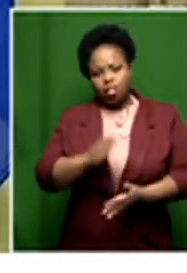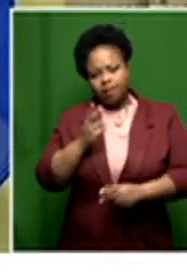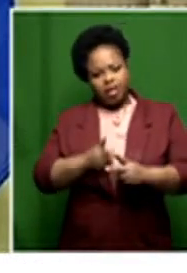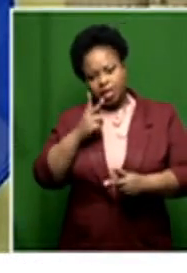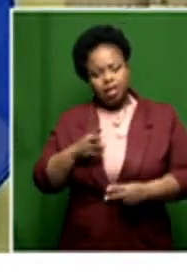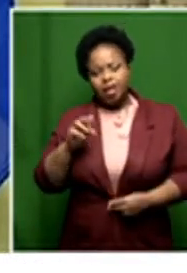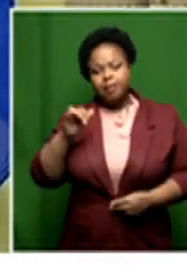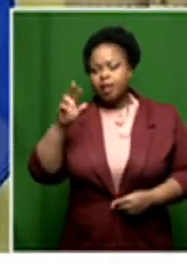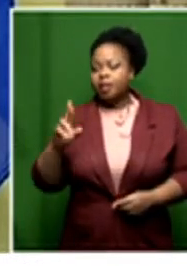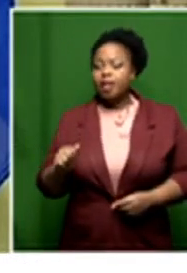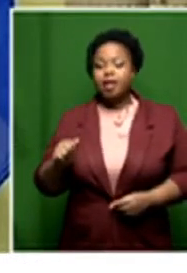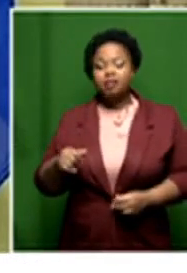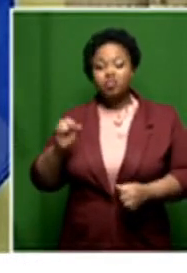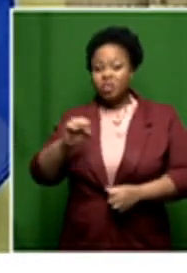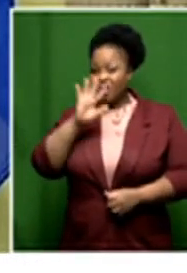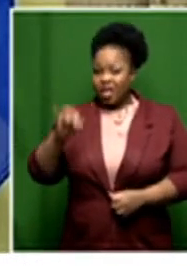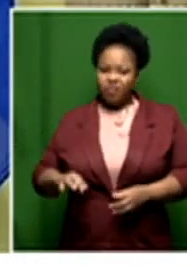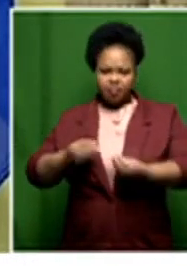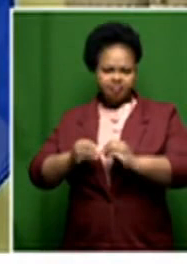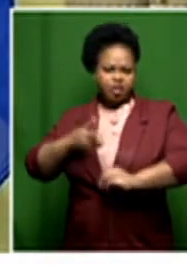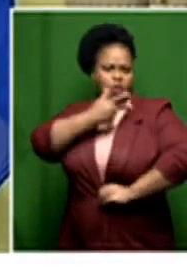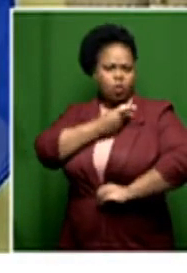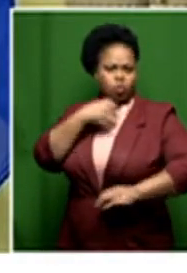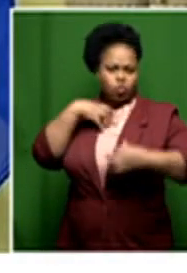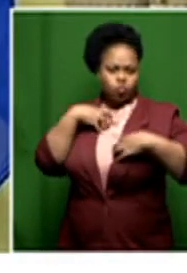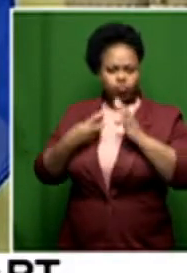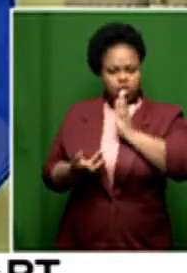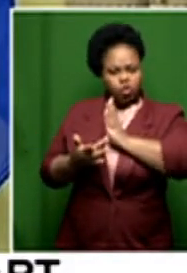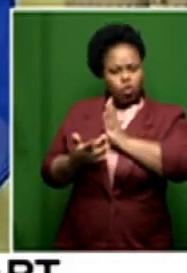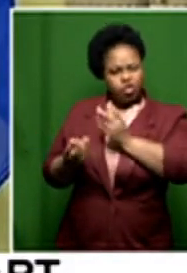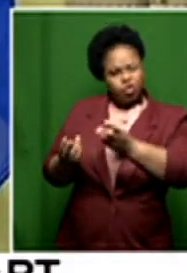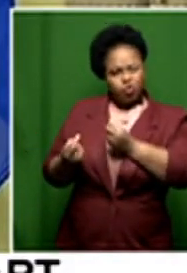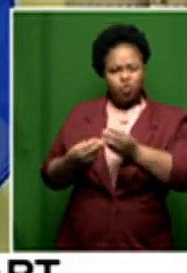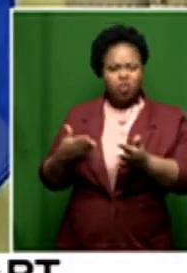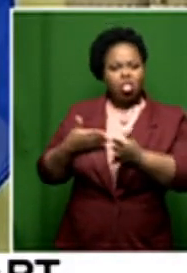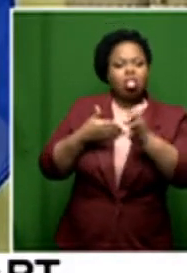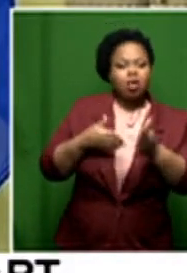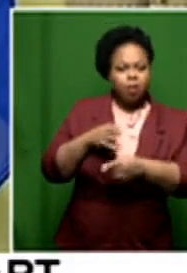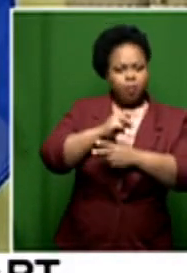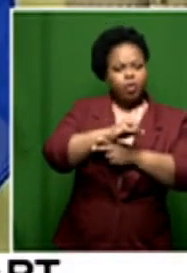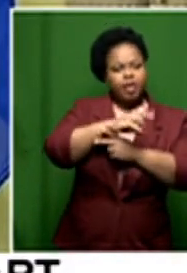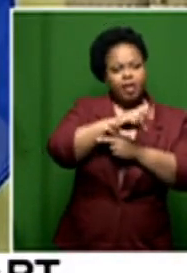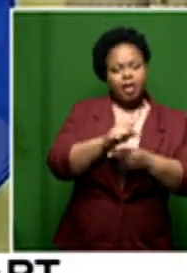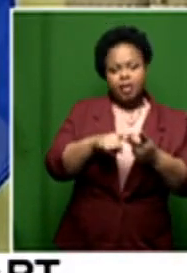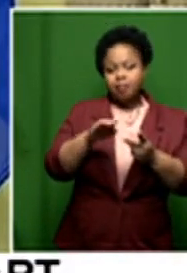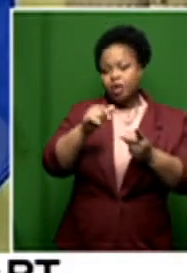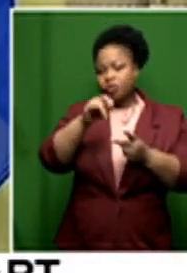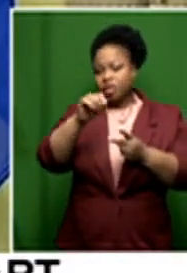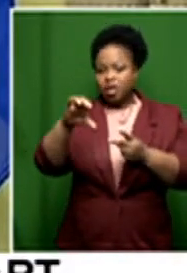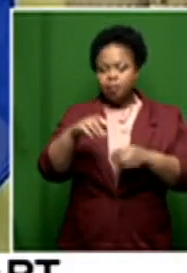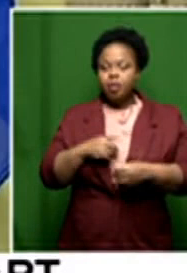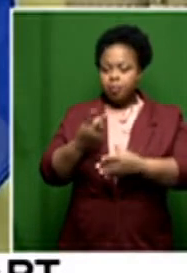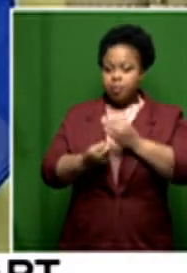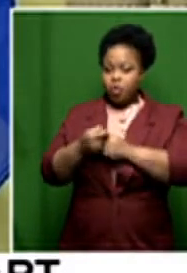African mRNA vaccine hub will have to develop its own new technology that won't infringe on Moderna and Biotech. Both